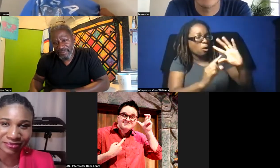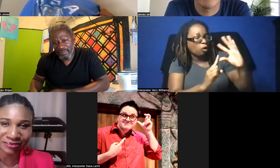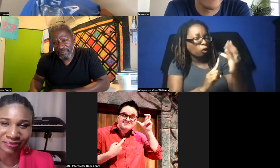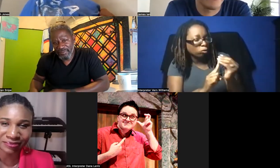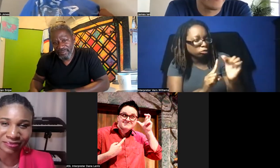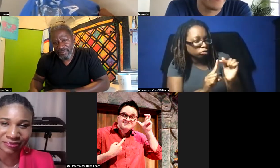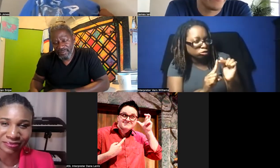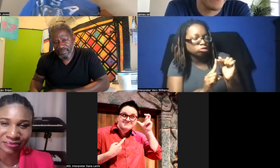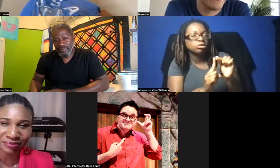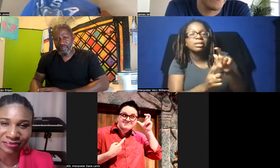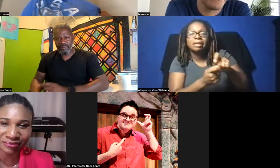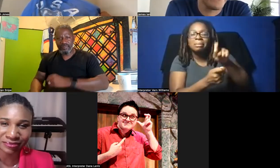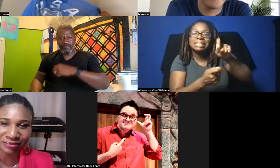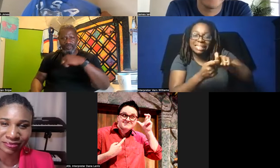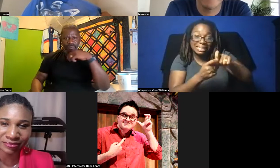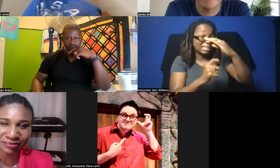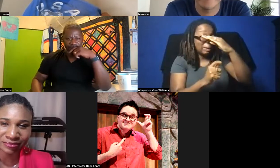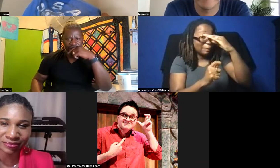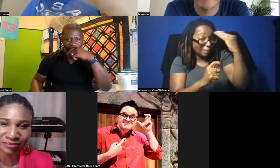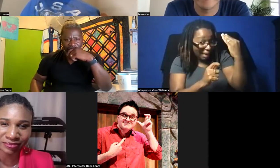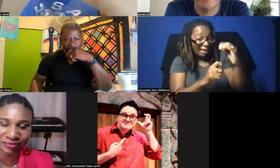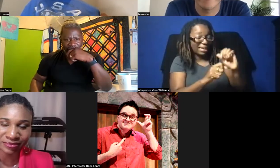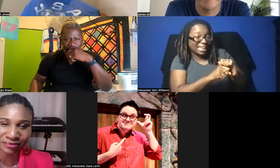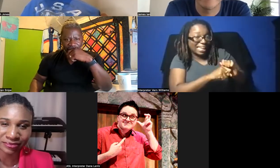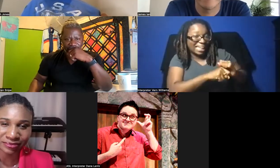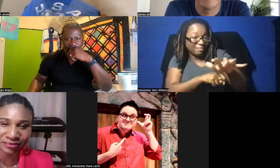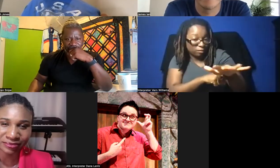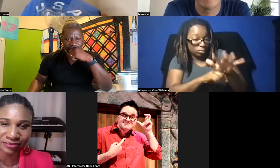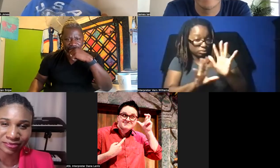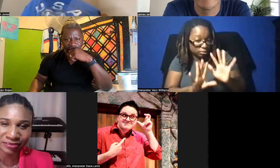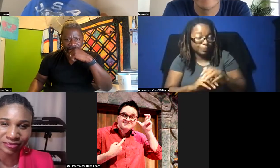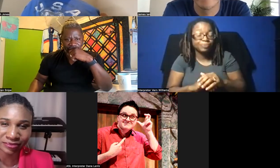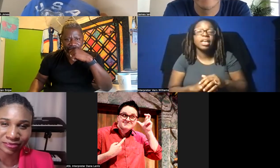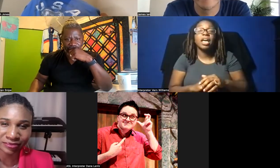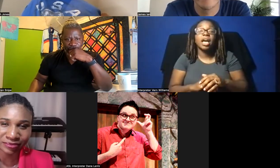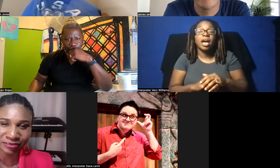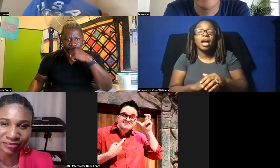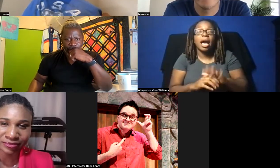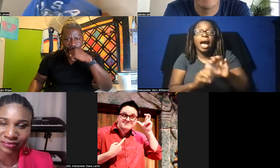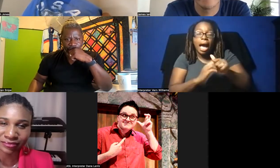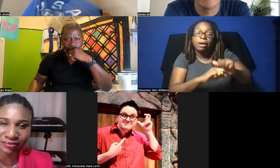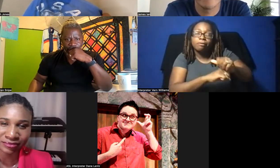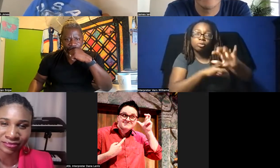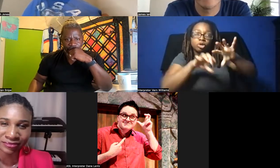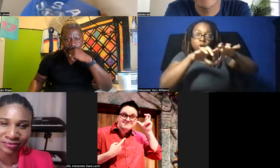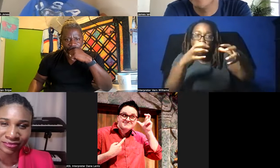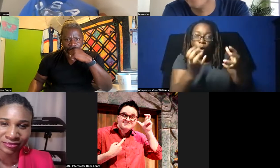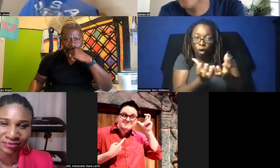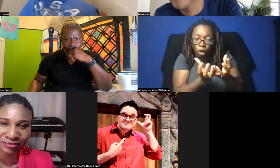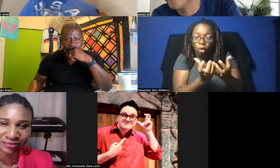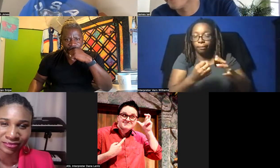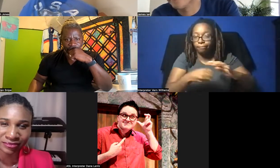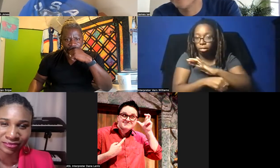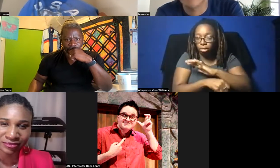and particularly Black influence on the world in terms of a whole. The